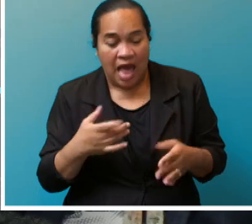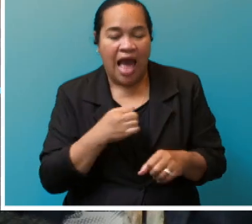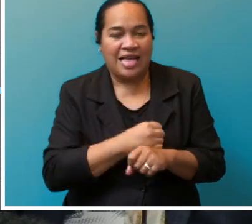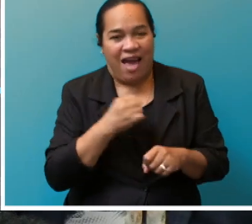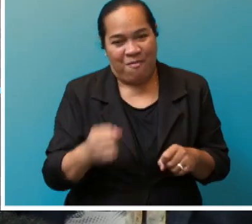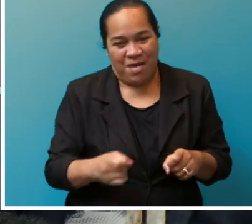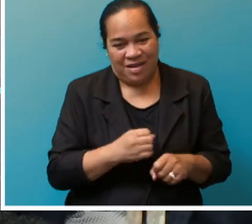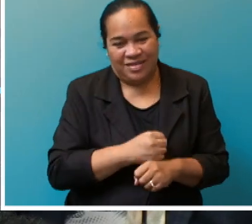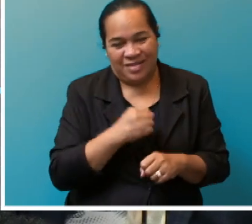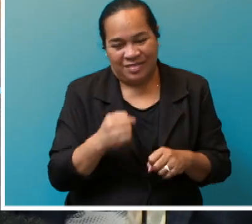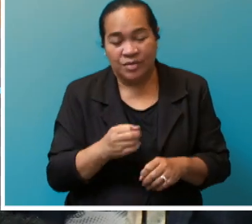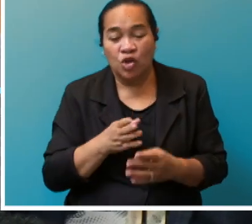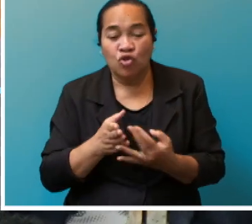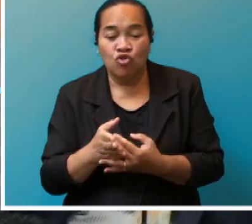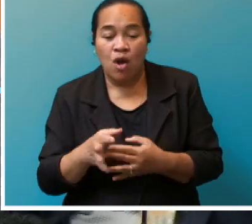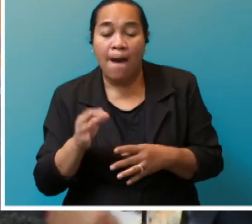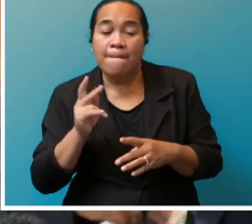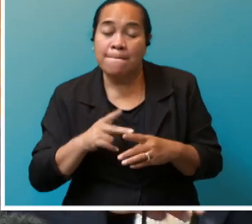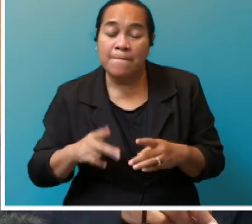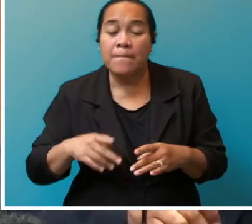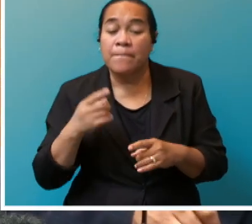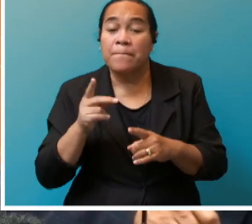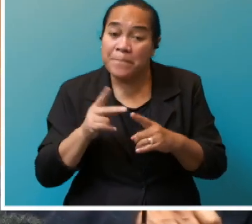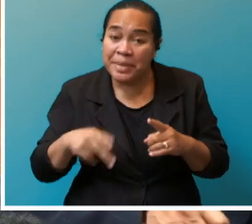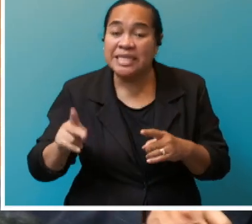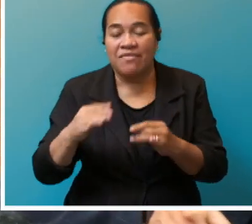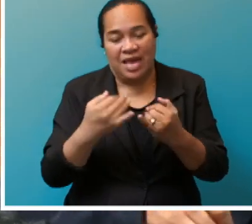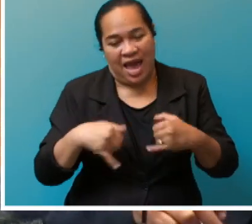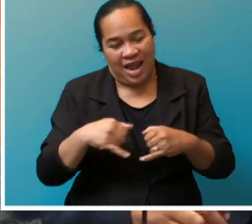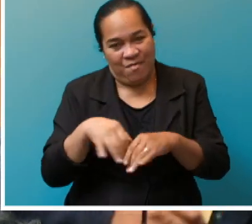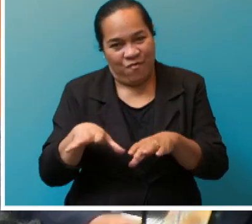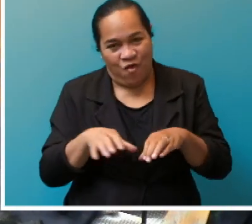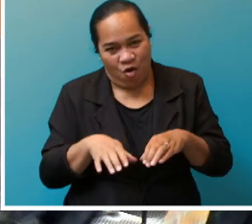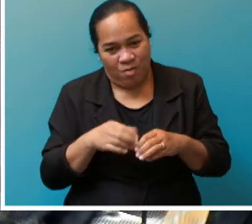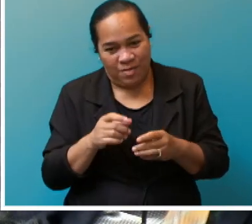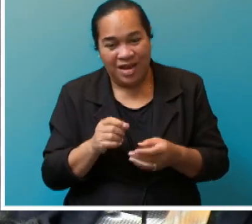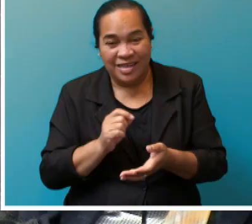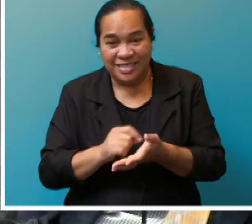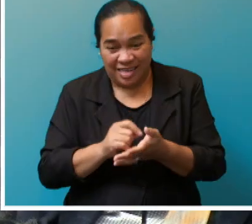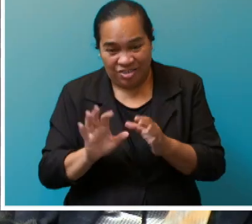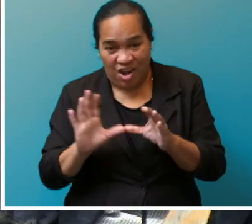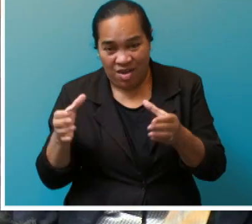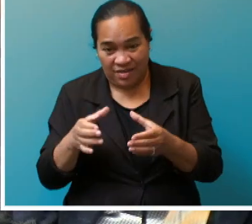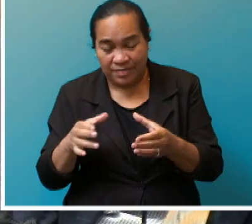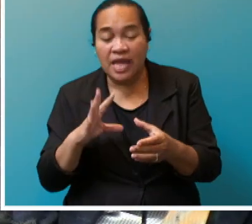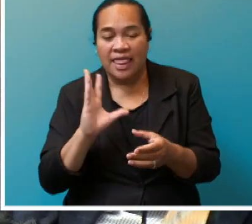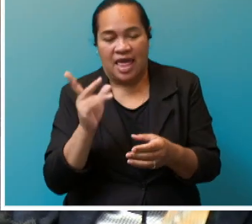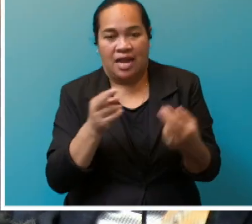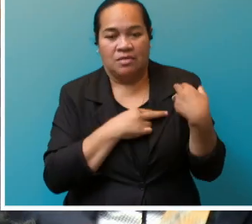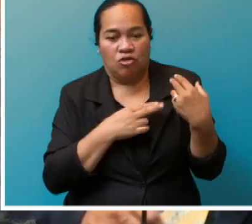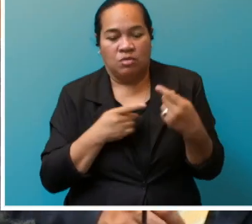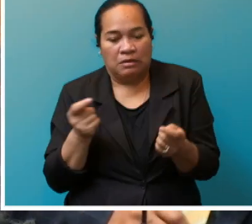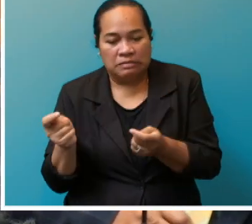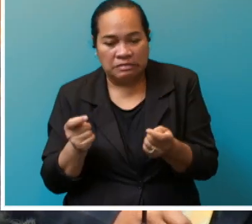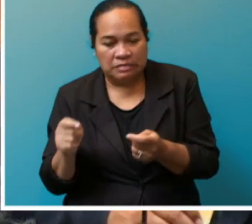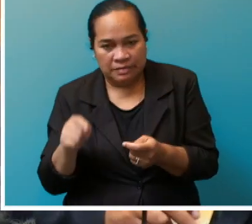Pacific Island Forum Secretariat. They are the ones that are managing it and are currently managing the